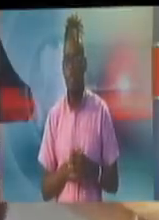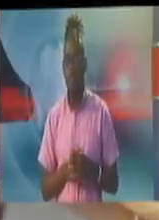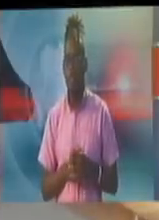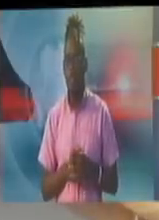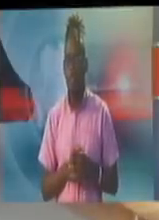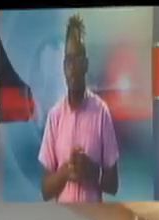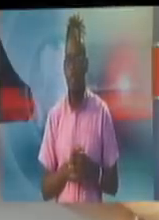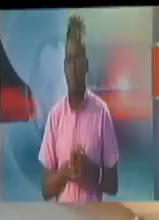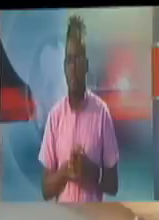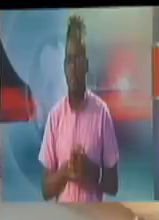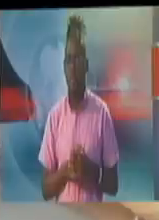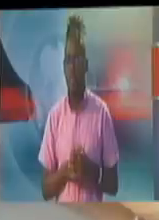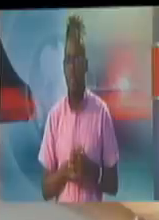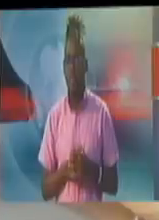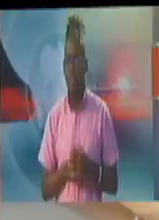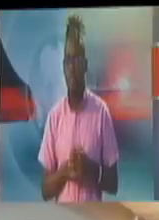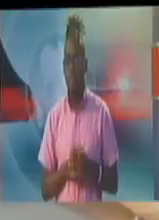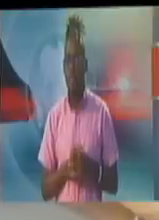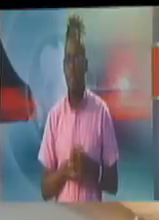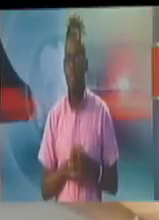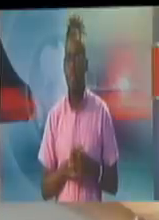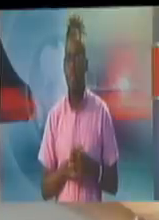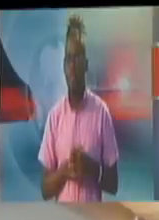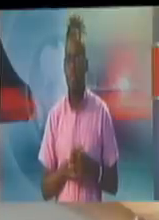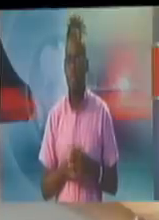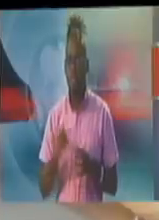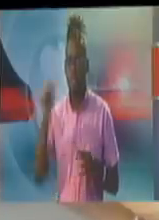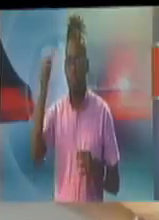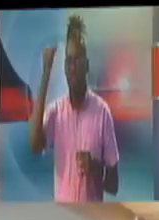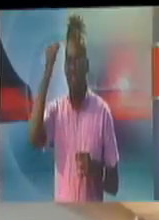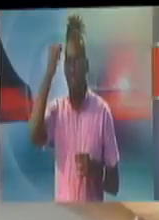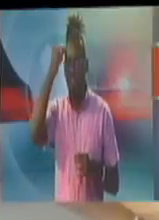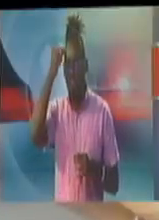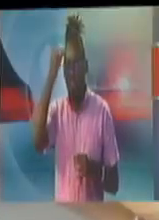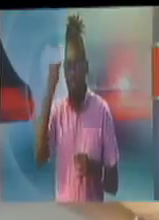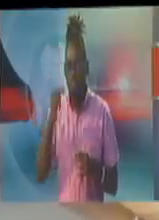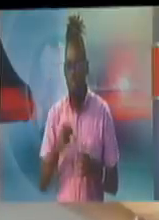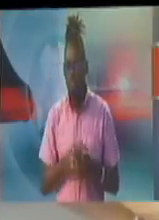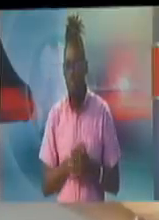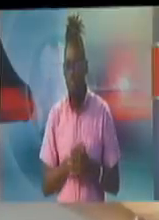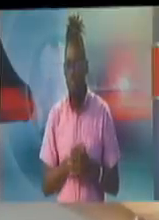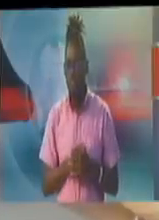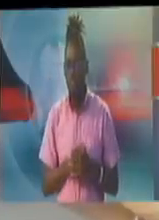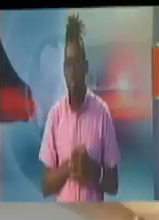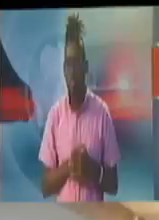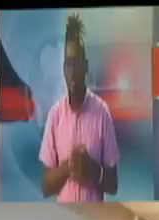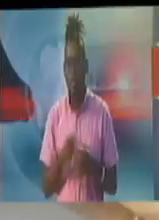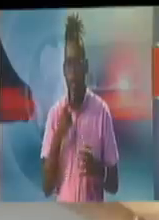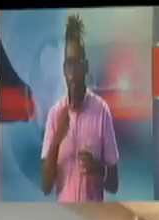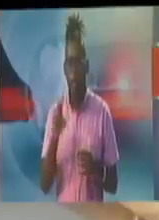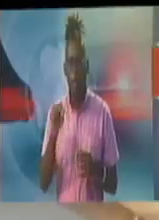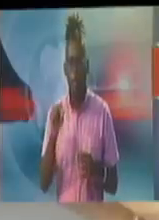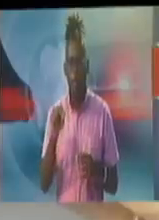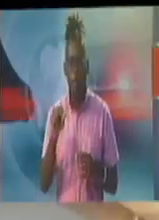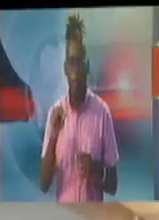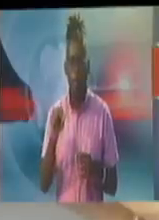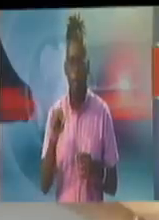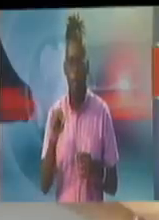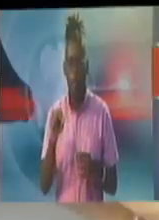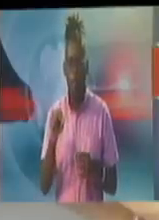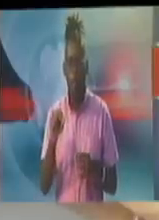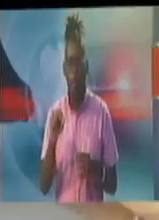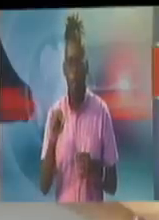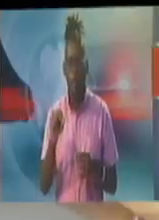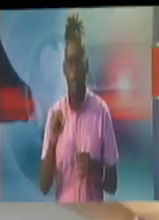Two questions. One, I know the government is against a state of emergency. You have stated that many times, the Prime Minister has said so too. But